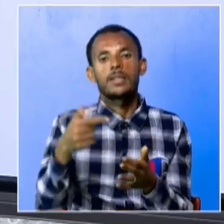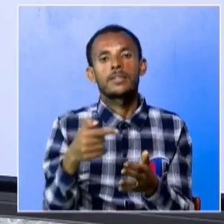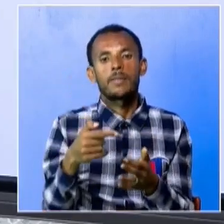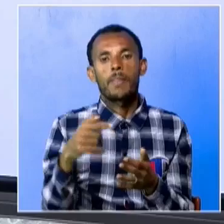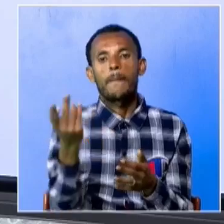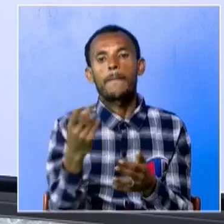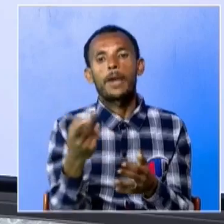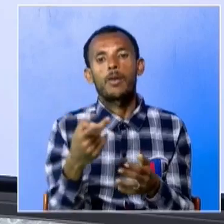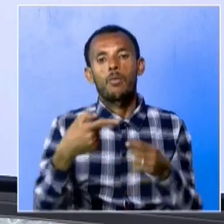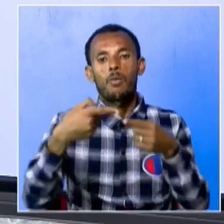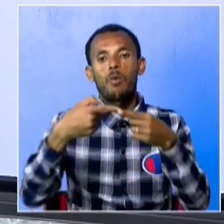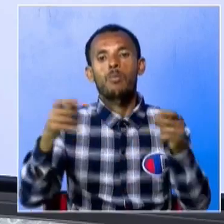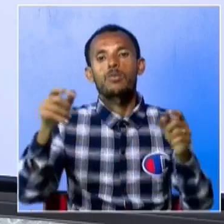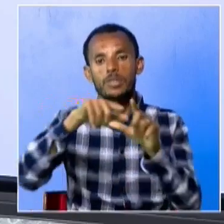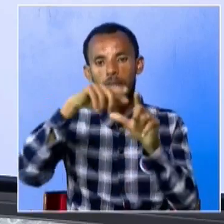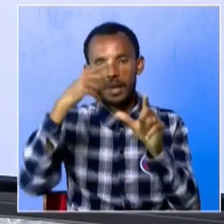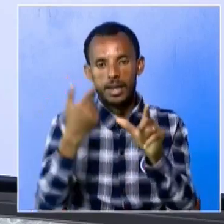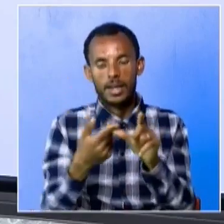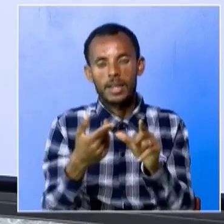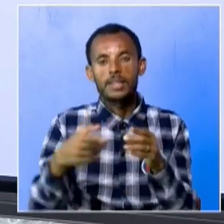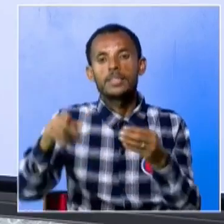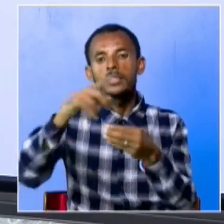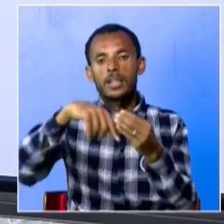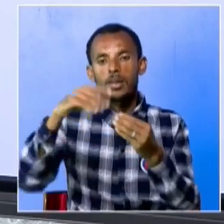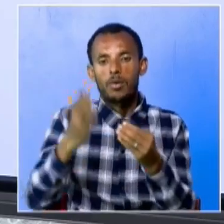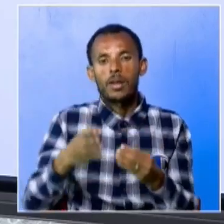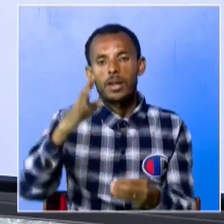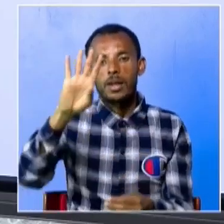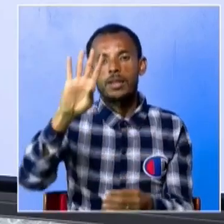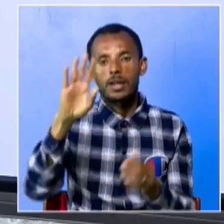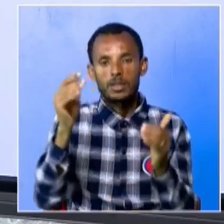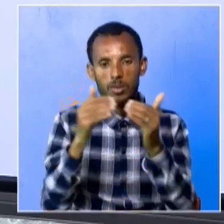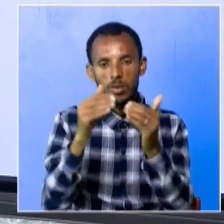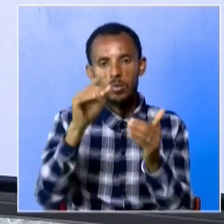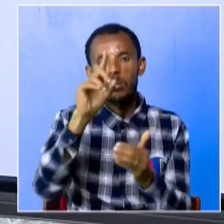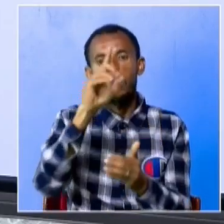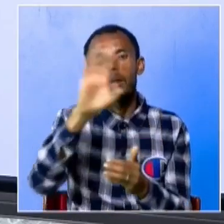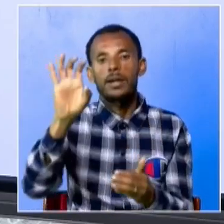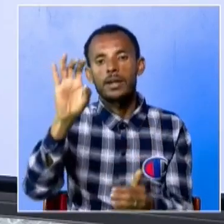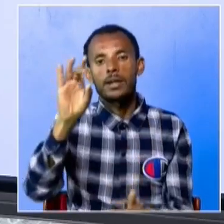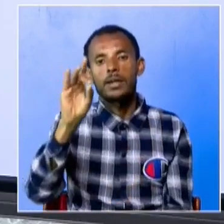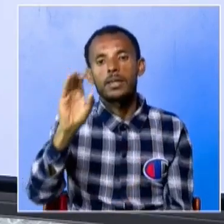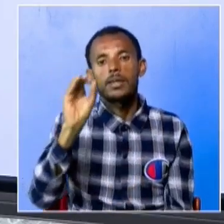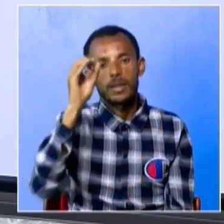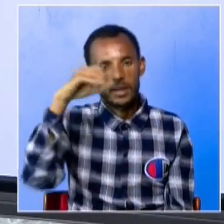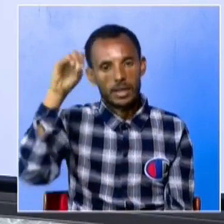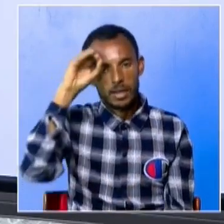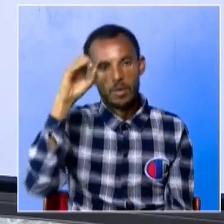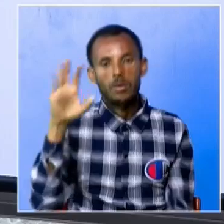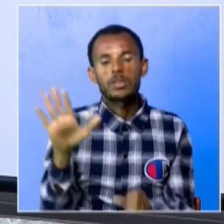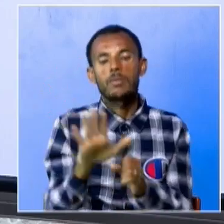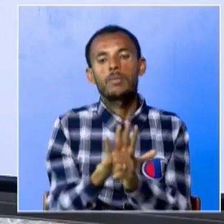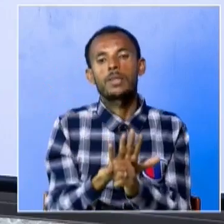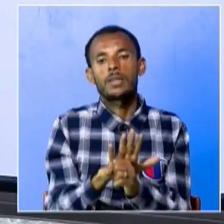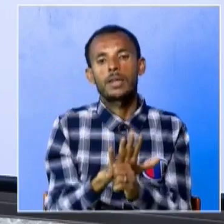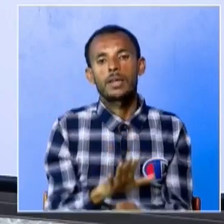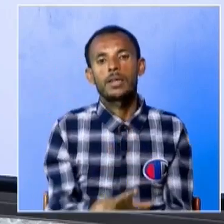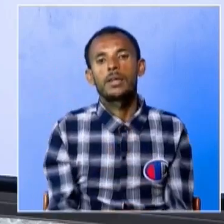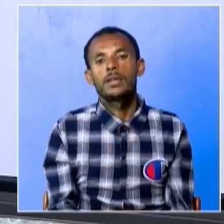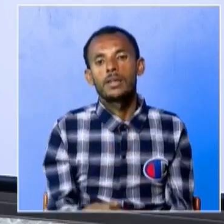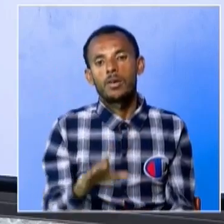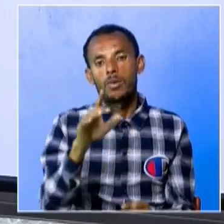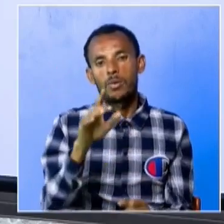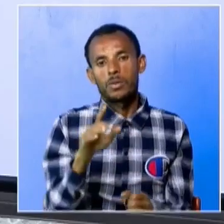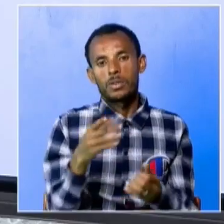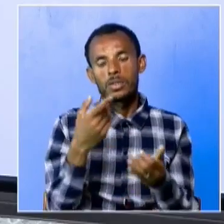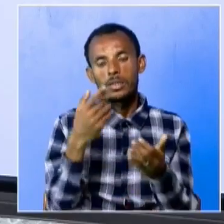pair of opposite angles in a cyclic quadrilateral is 180 degree or supplementary. That means take